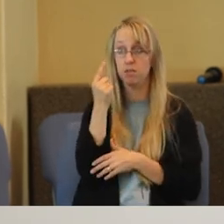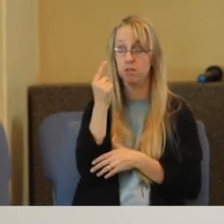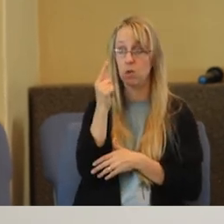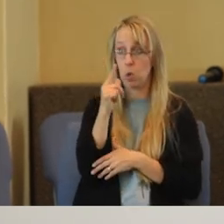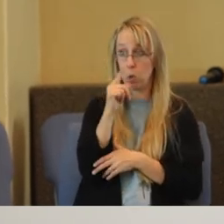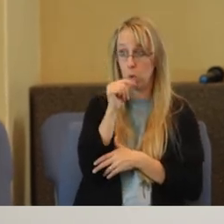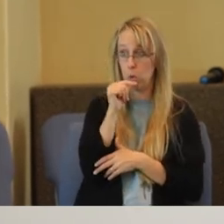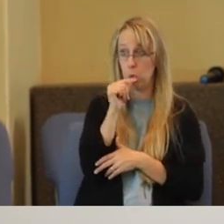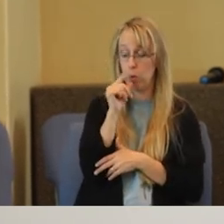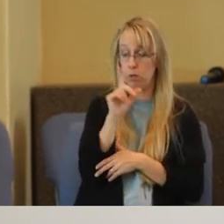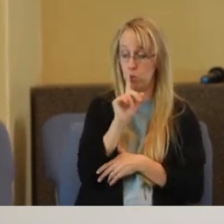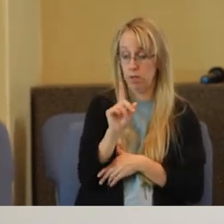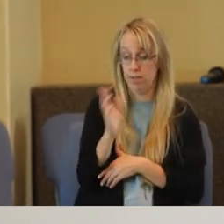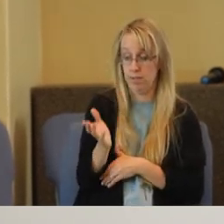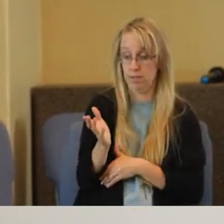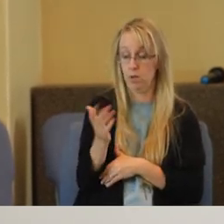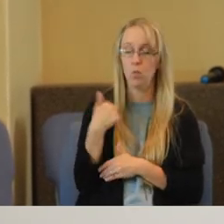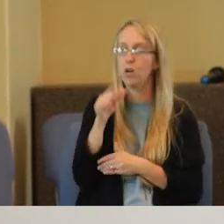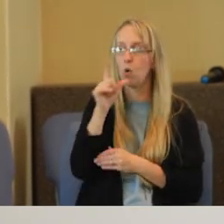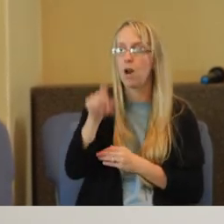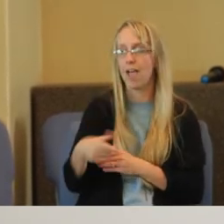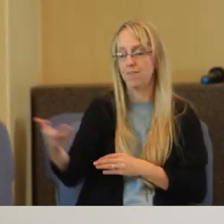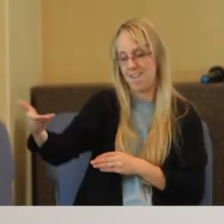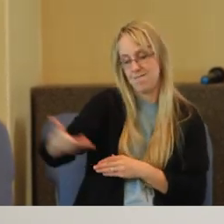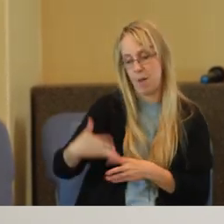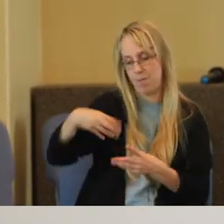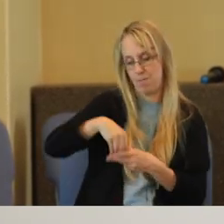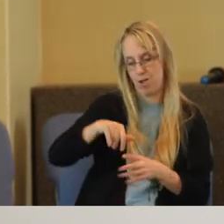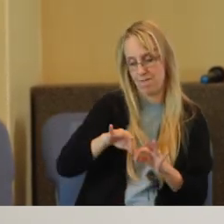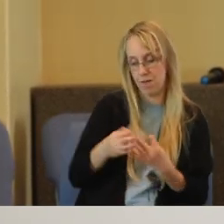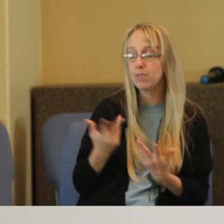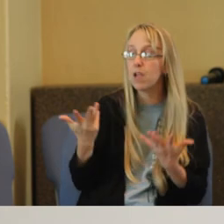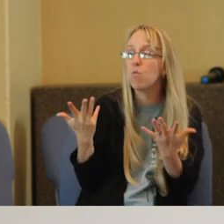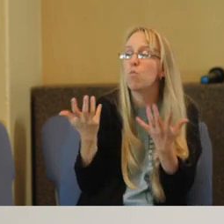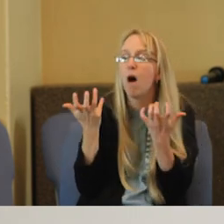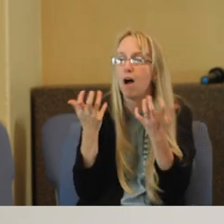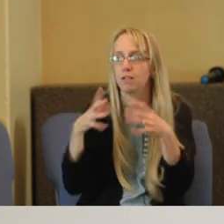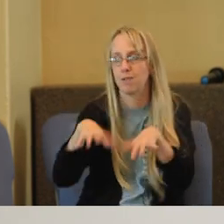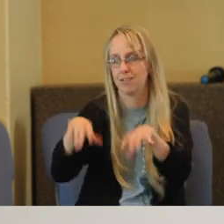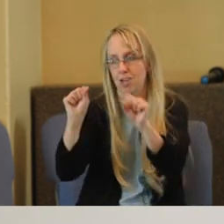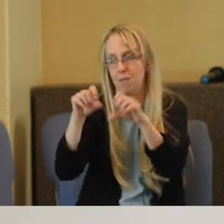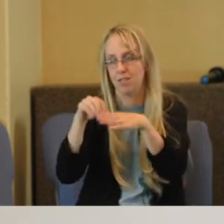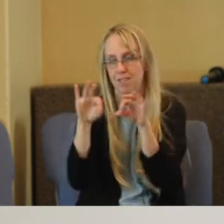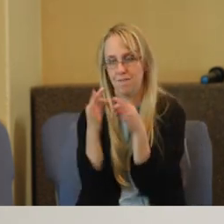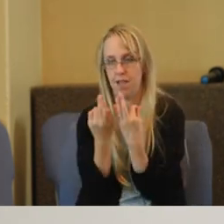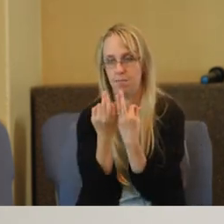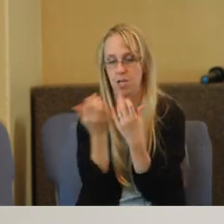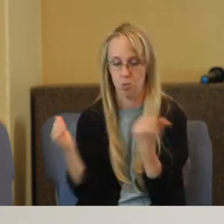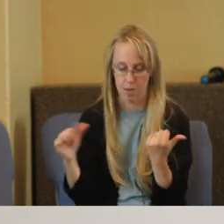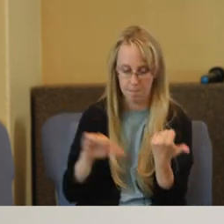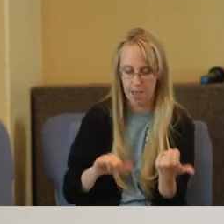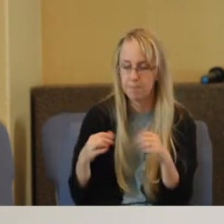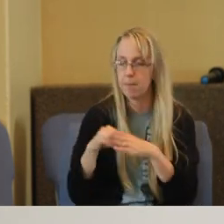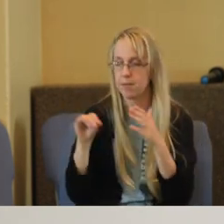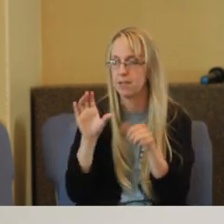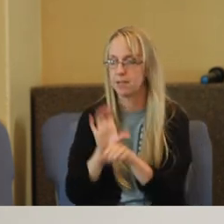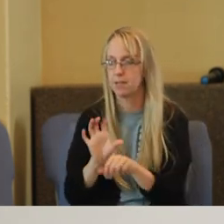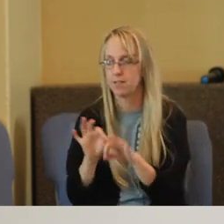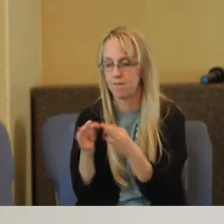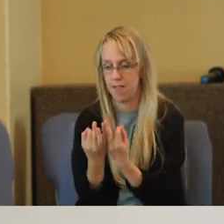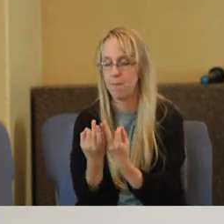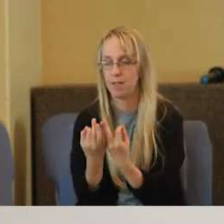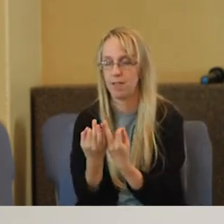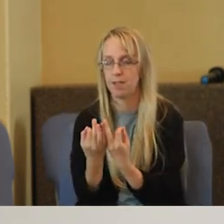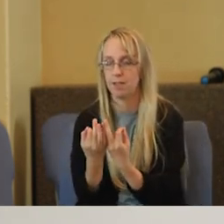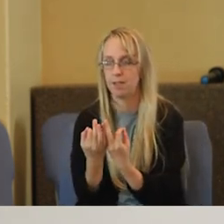is, we don't have to invite them into the family. They want to be adopted into the family. So we baptize them into the family, and then we continue to